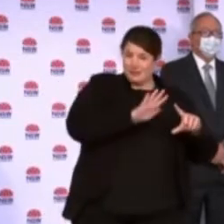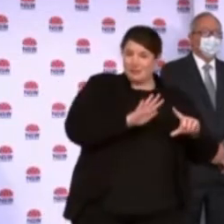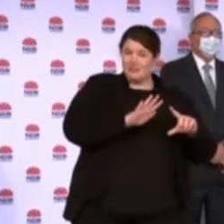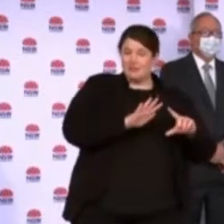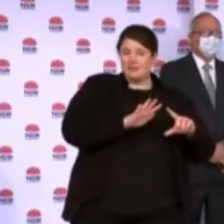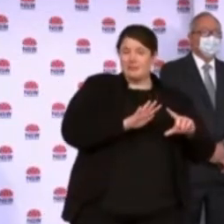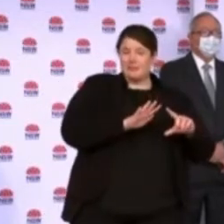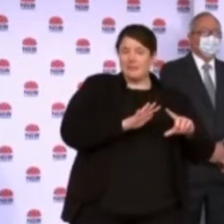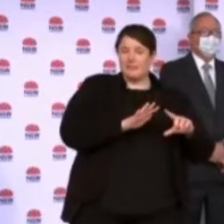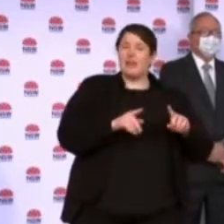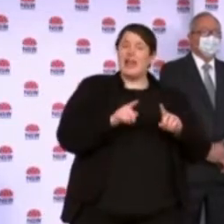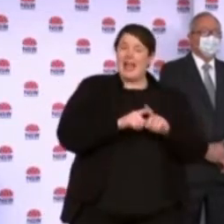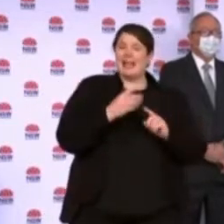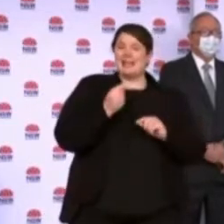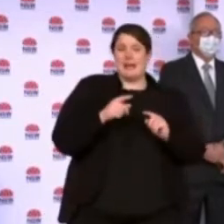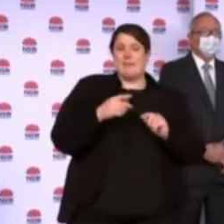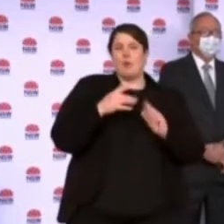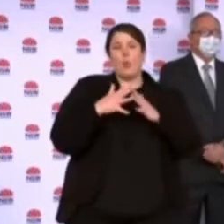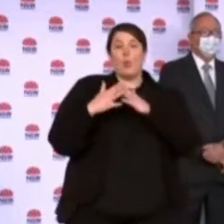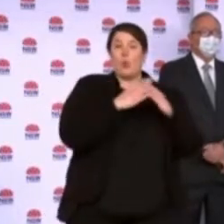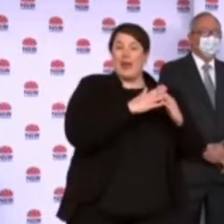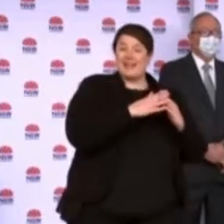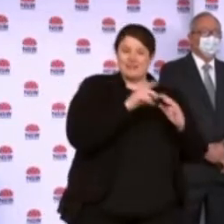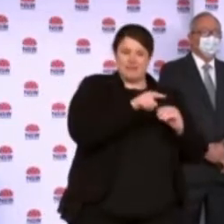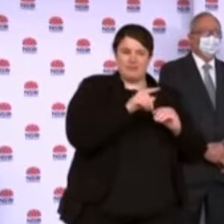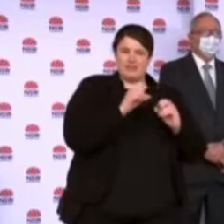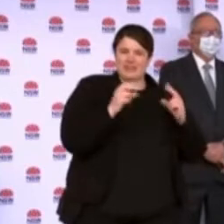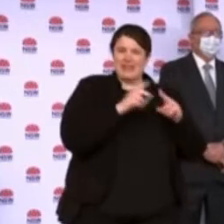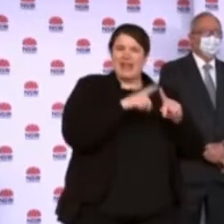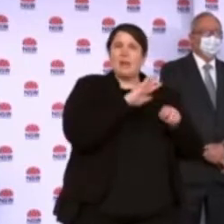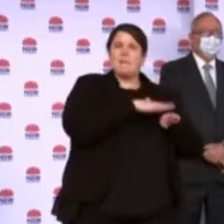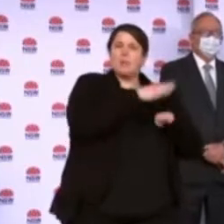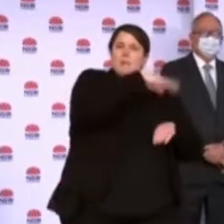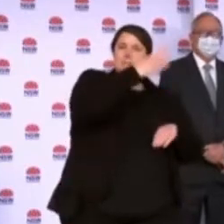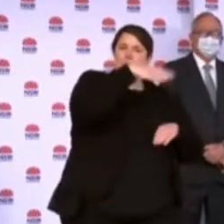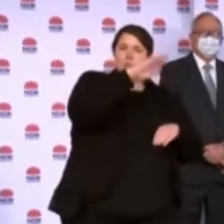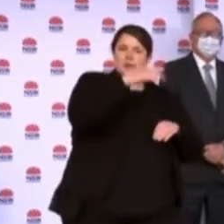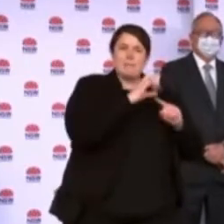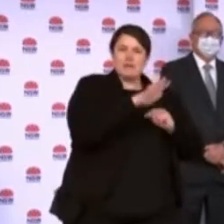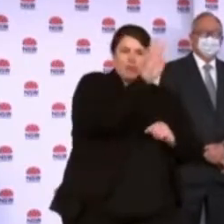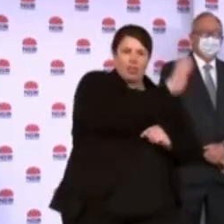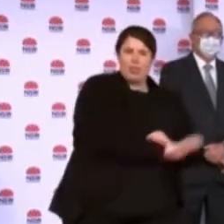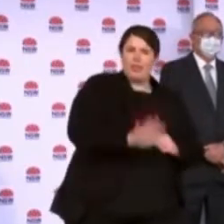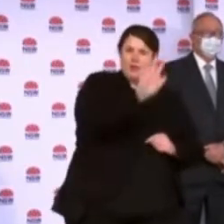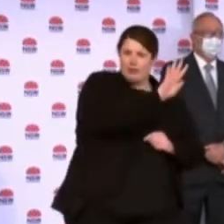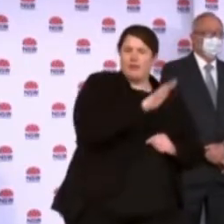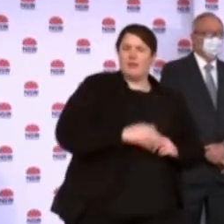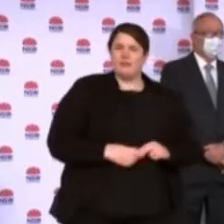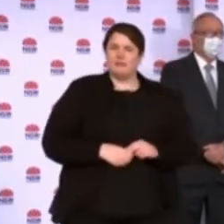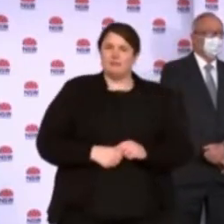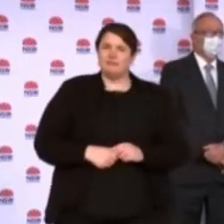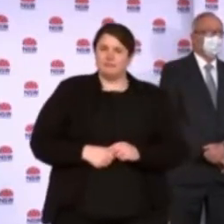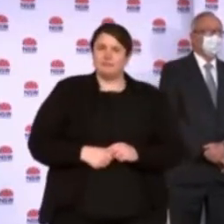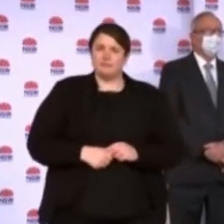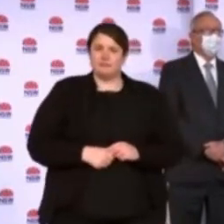are seeing a small number of cases in Western Sydney and Nepean and Blue Mountains. I'm going to read out the key